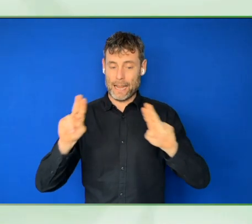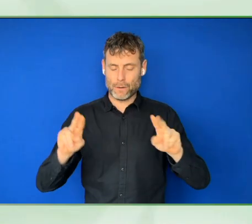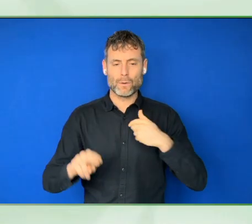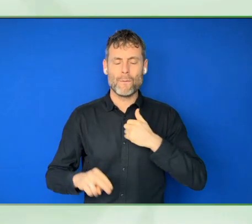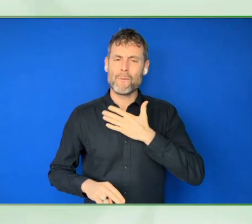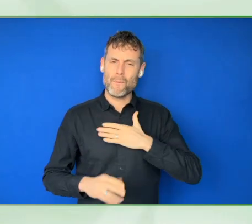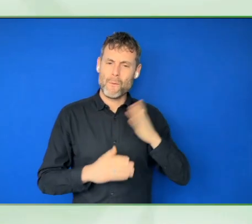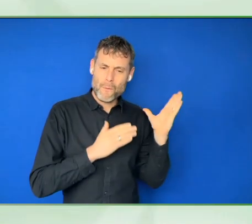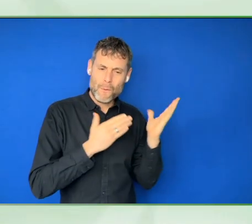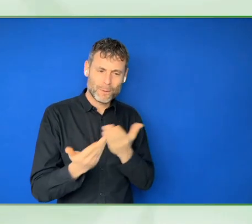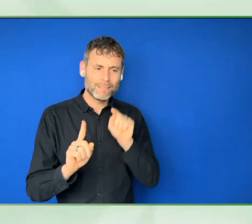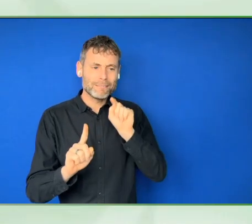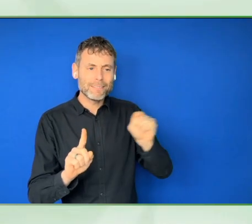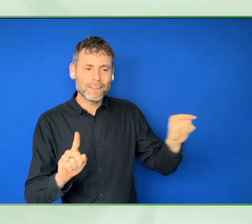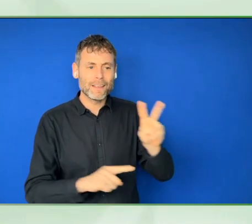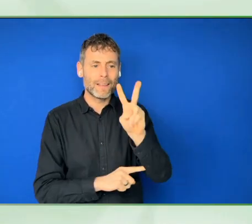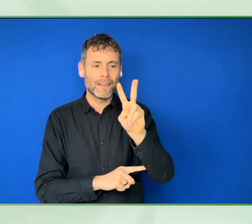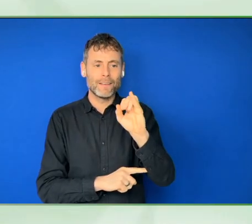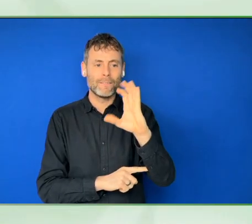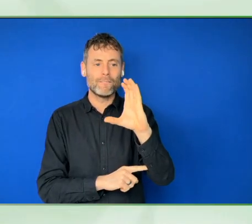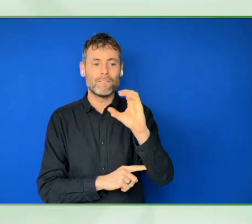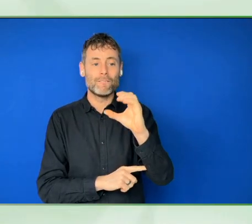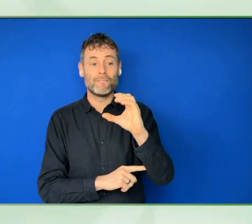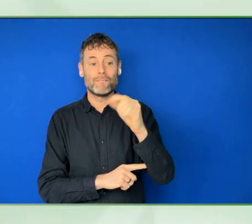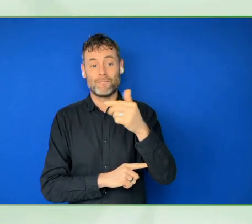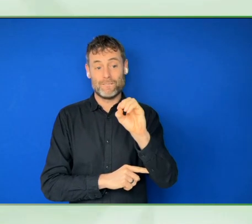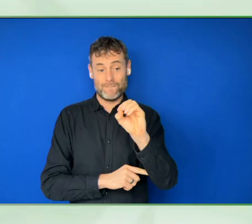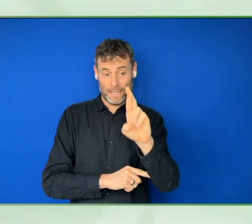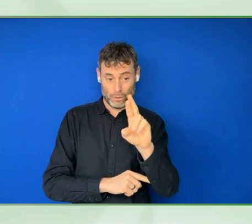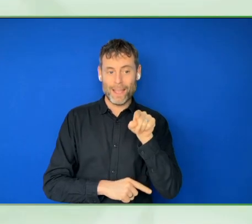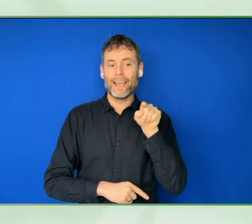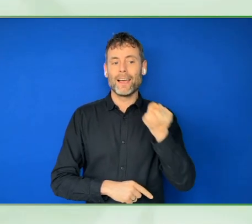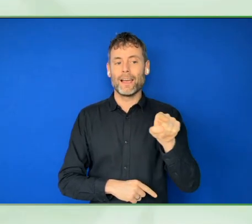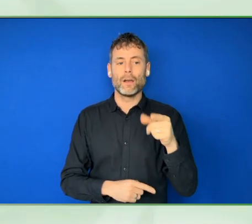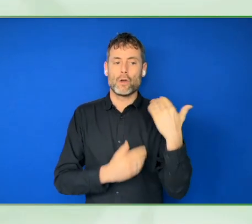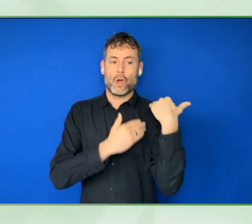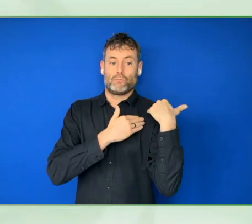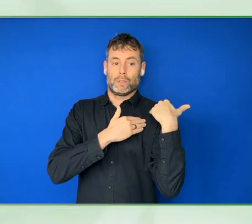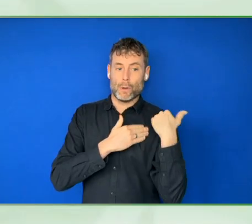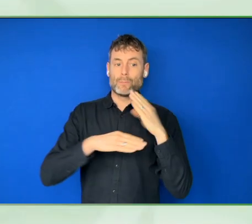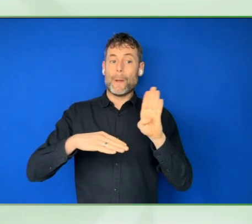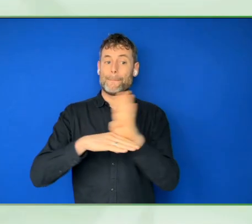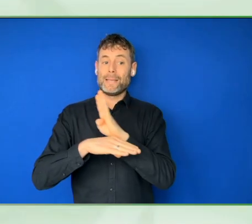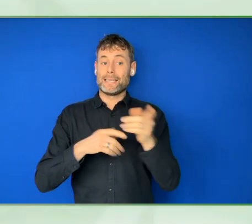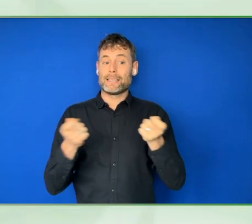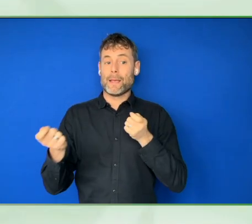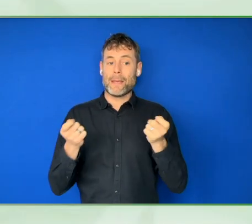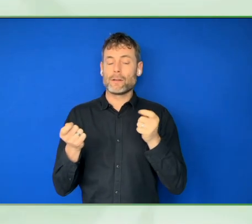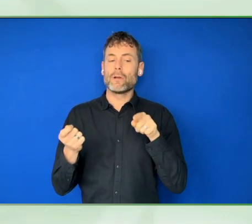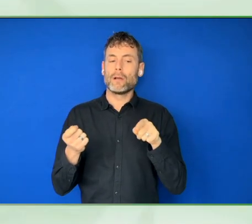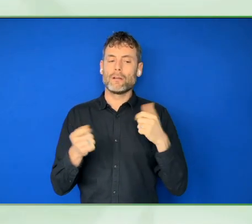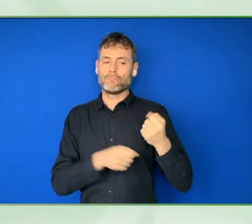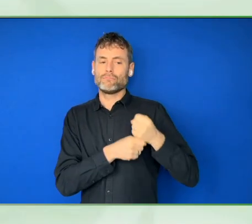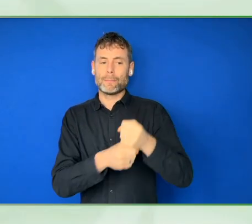Victor Riega Garcia, who is Responsible Business Integration Manager from Wraithbones Group. We have Christopher